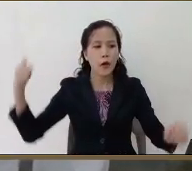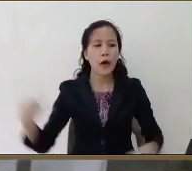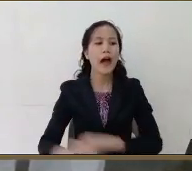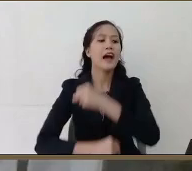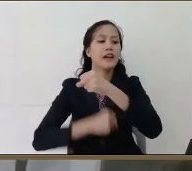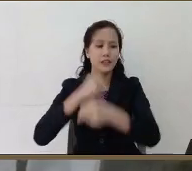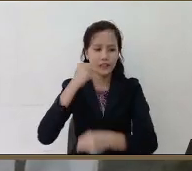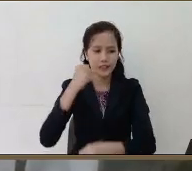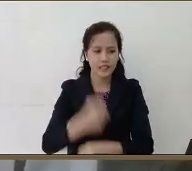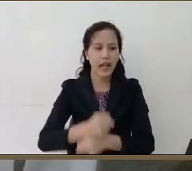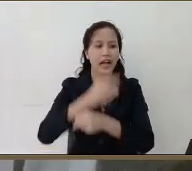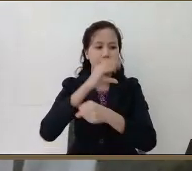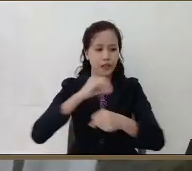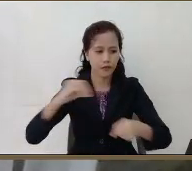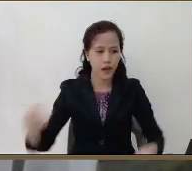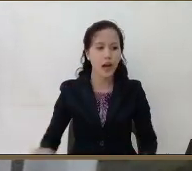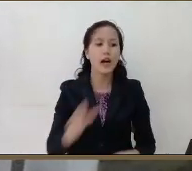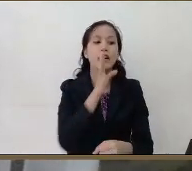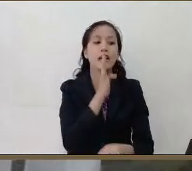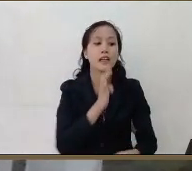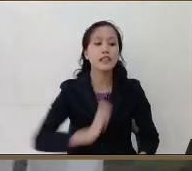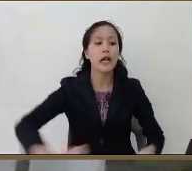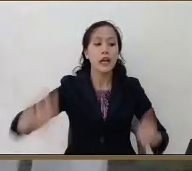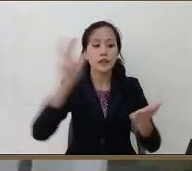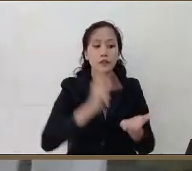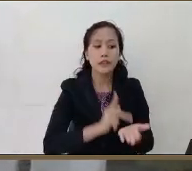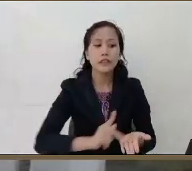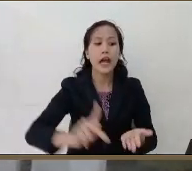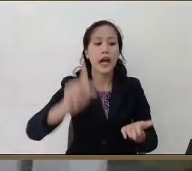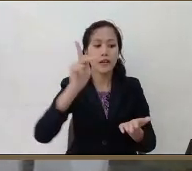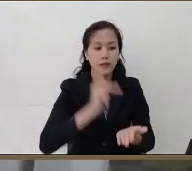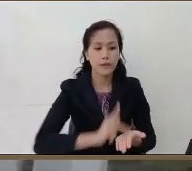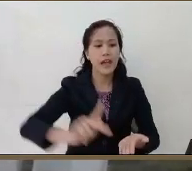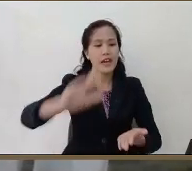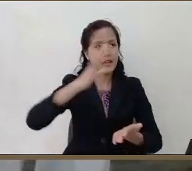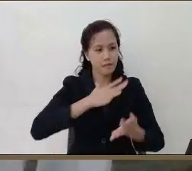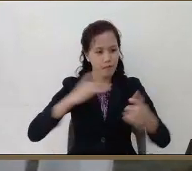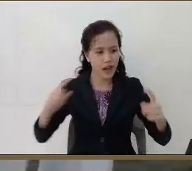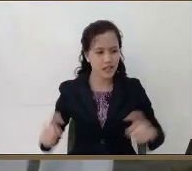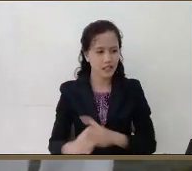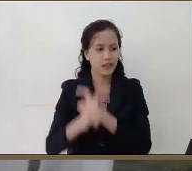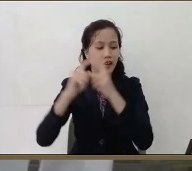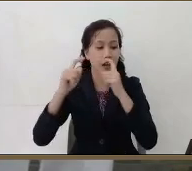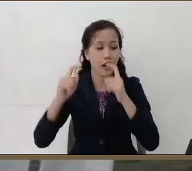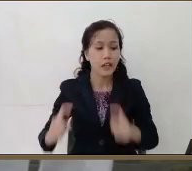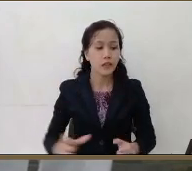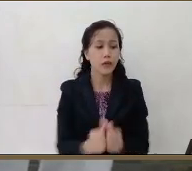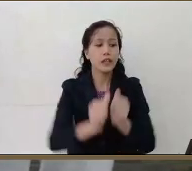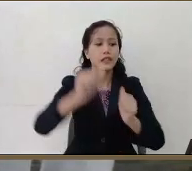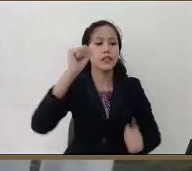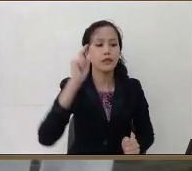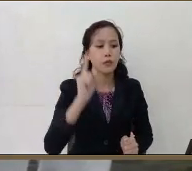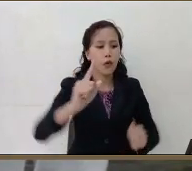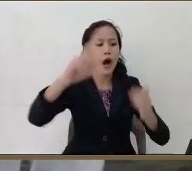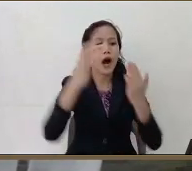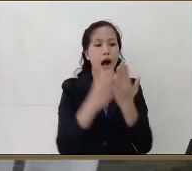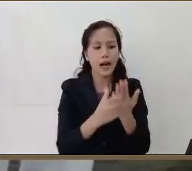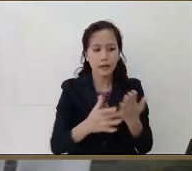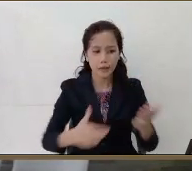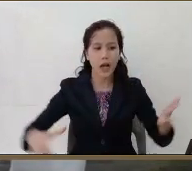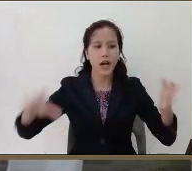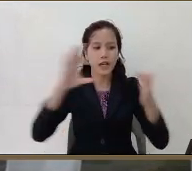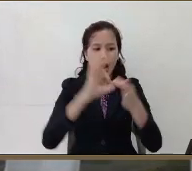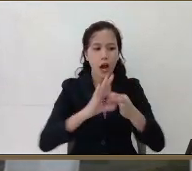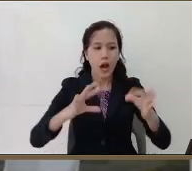No other sacrifice could have ever paid the price.